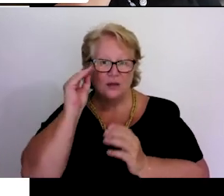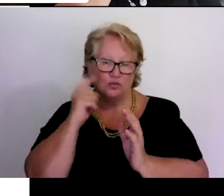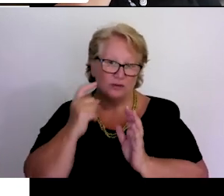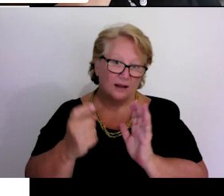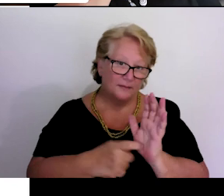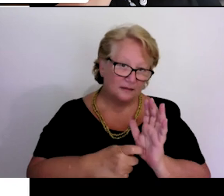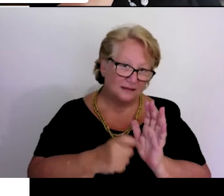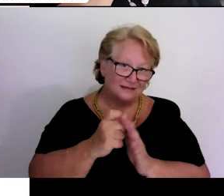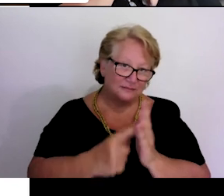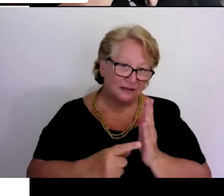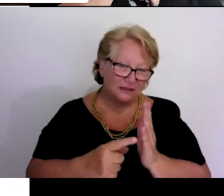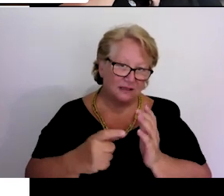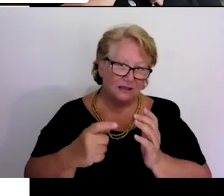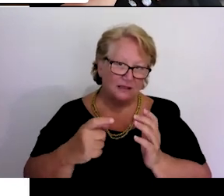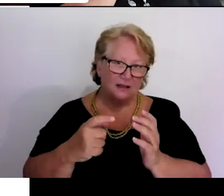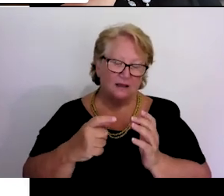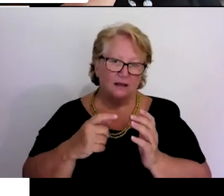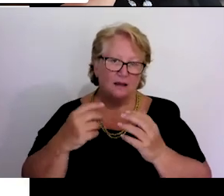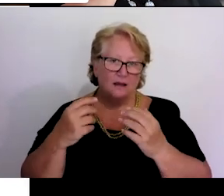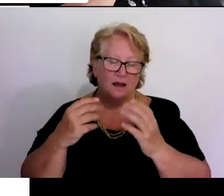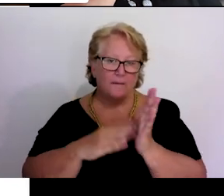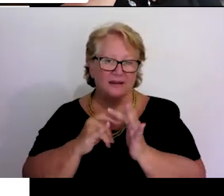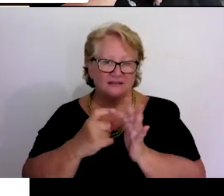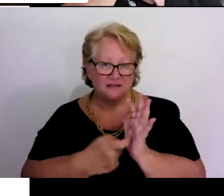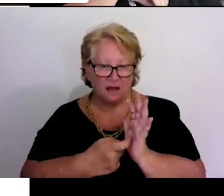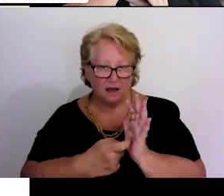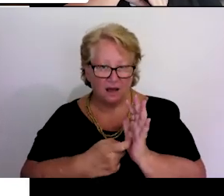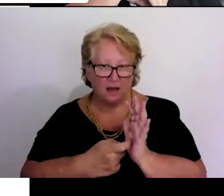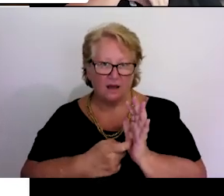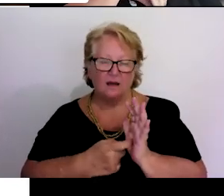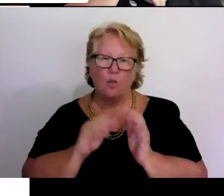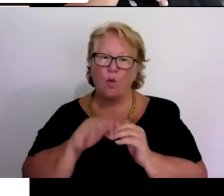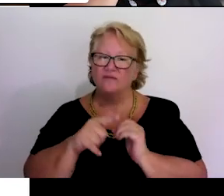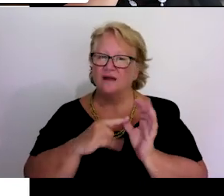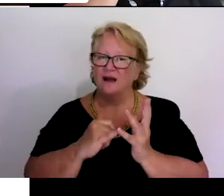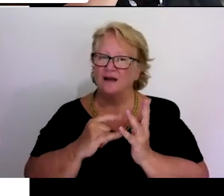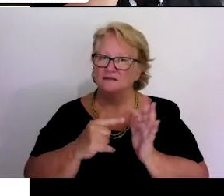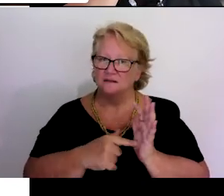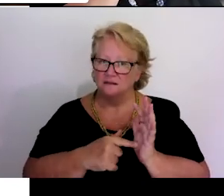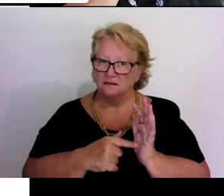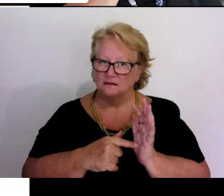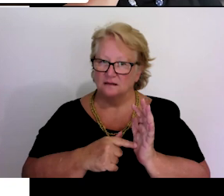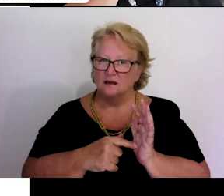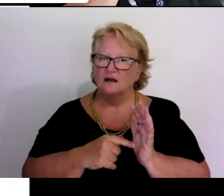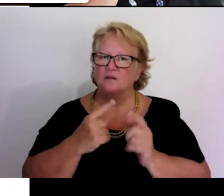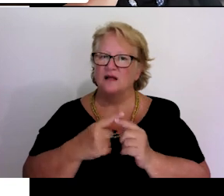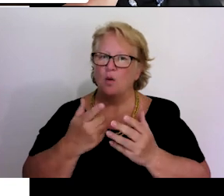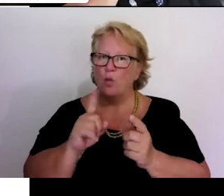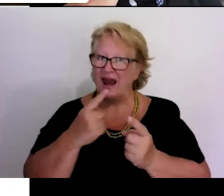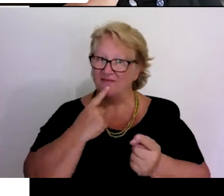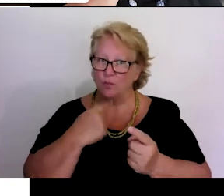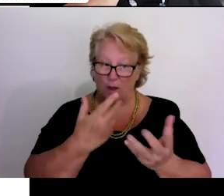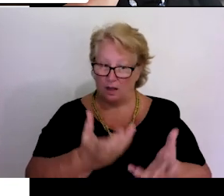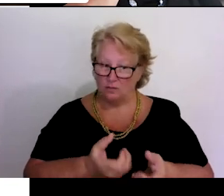disability ministers around the strategic direction of the National Disability Data Asset and how insights gained from the NDDA could